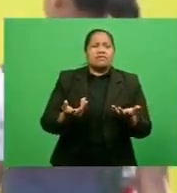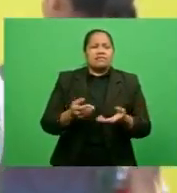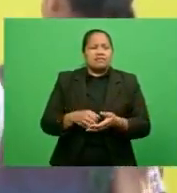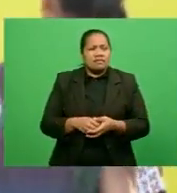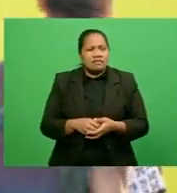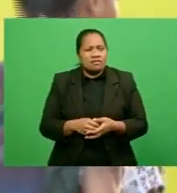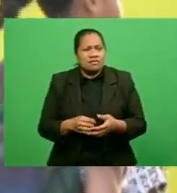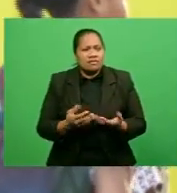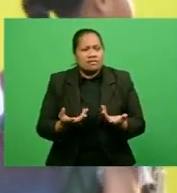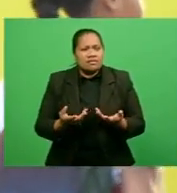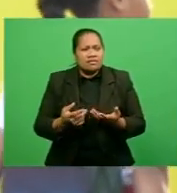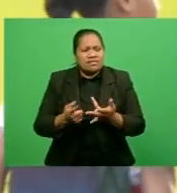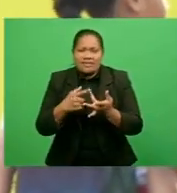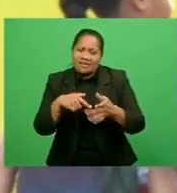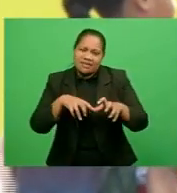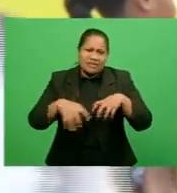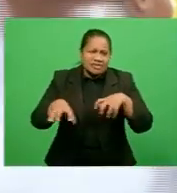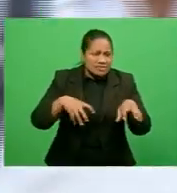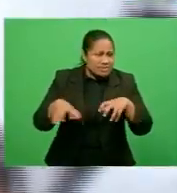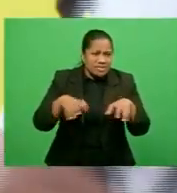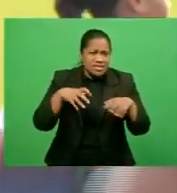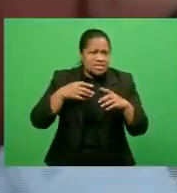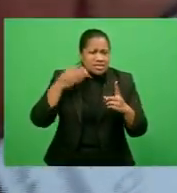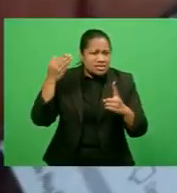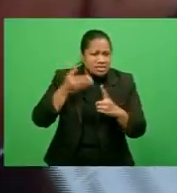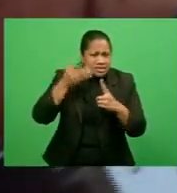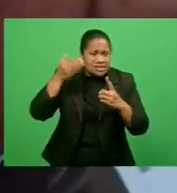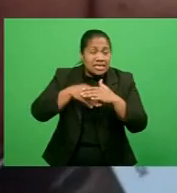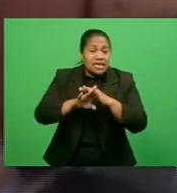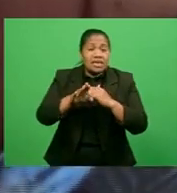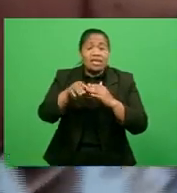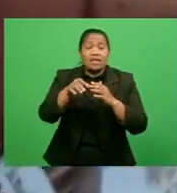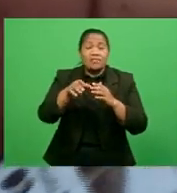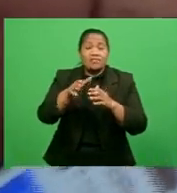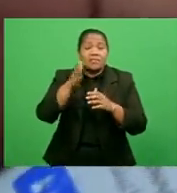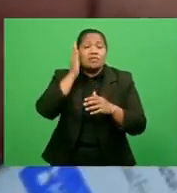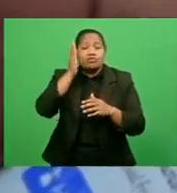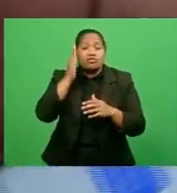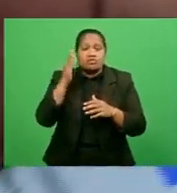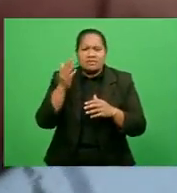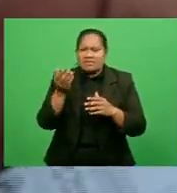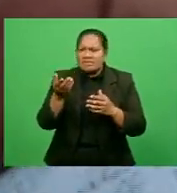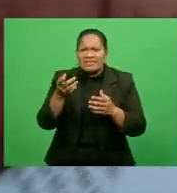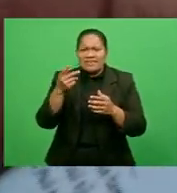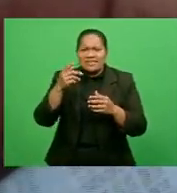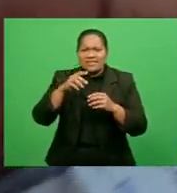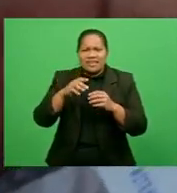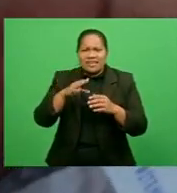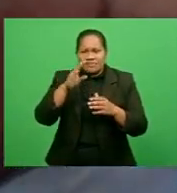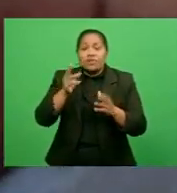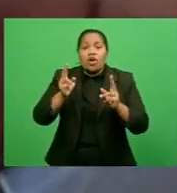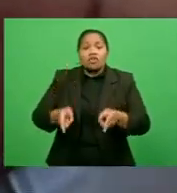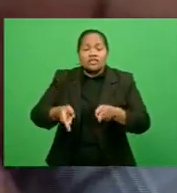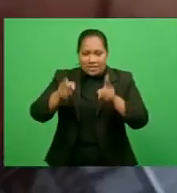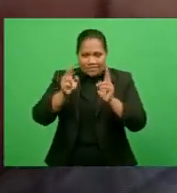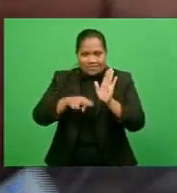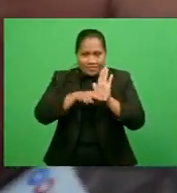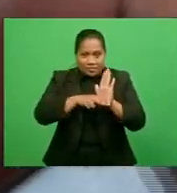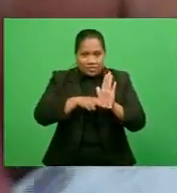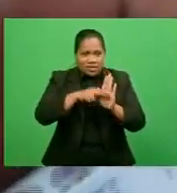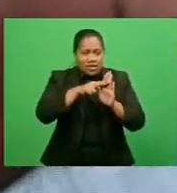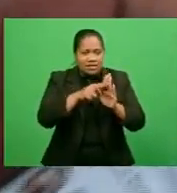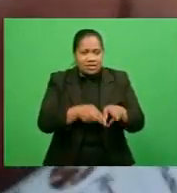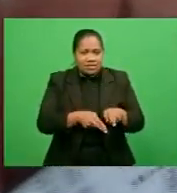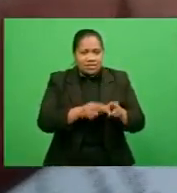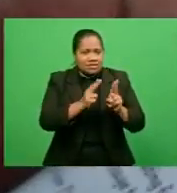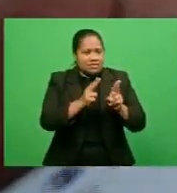and pornographic activity, particularly in boarding schools? Mbure says the ministry has a social media and mobile phone